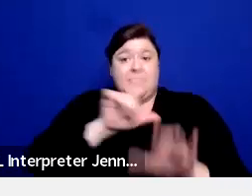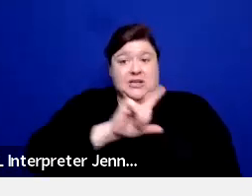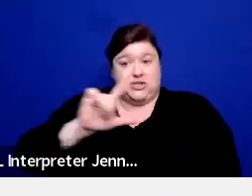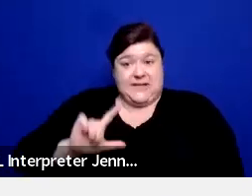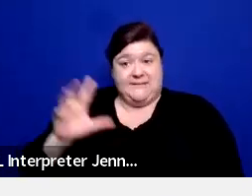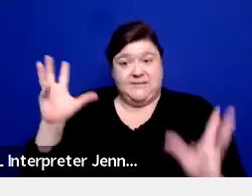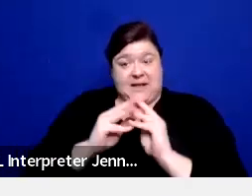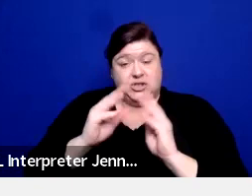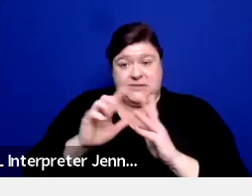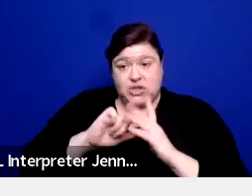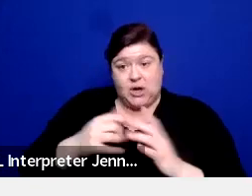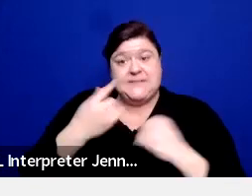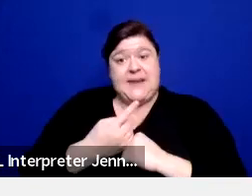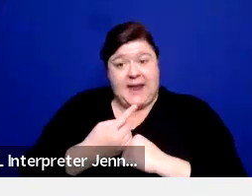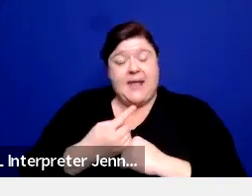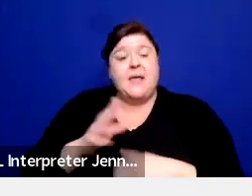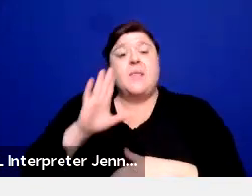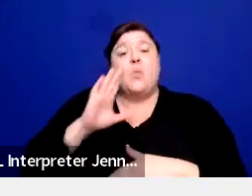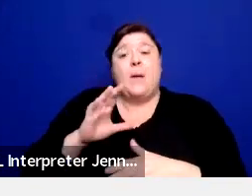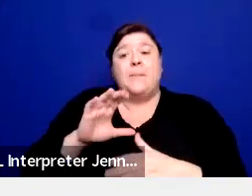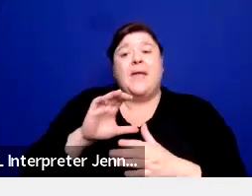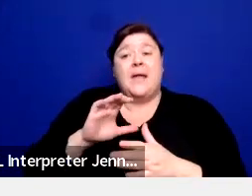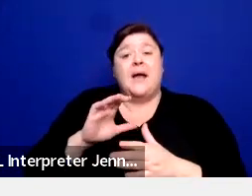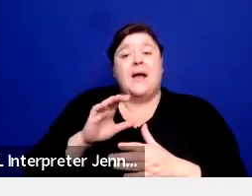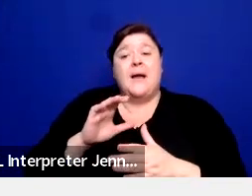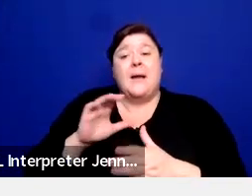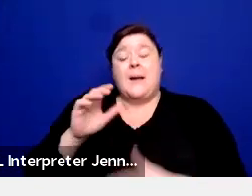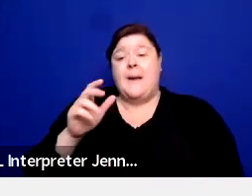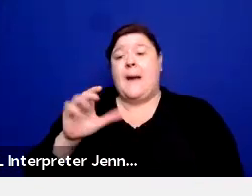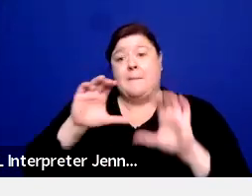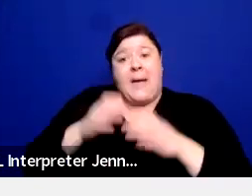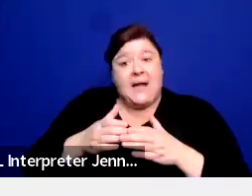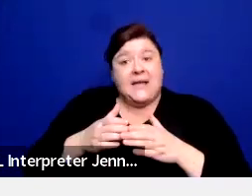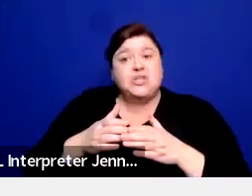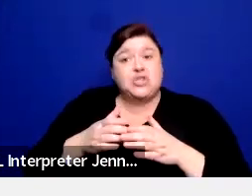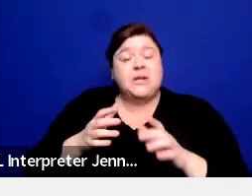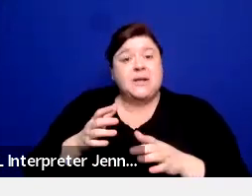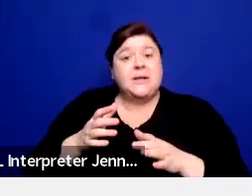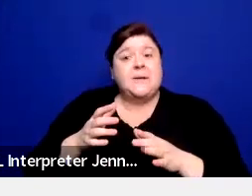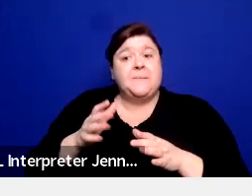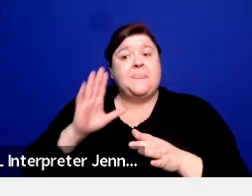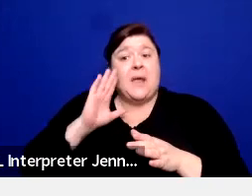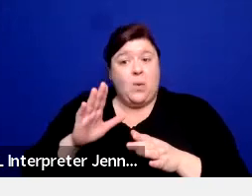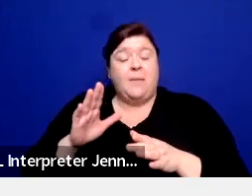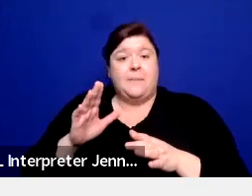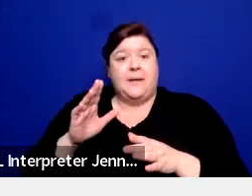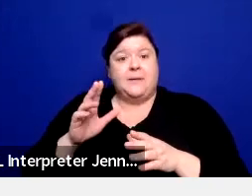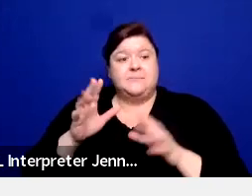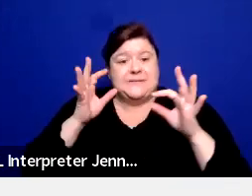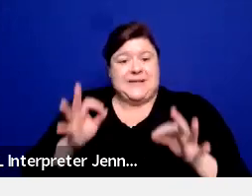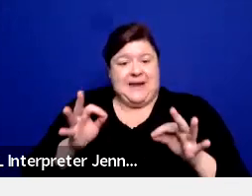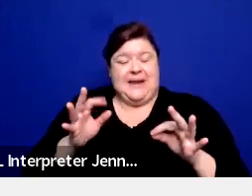session started today. It goes through the first weekend of March. And there is a request for $100